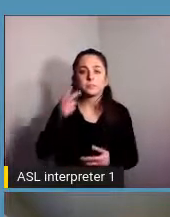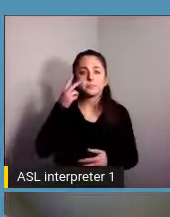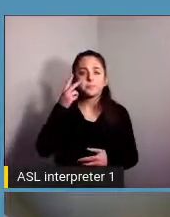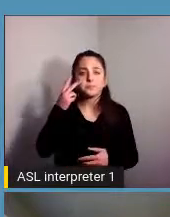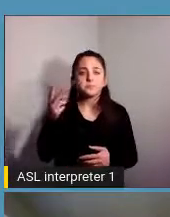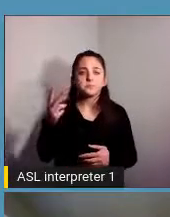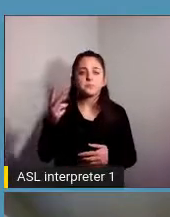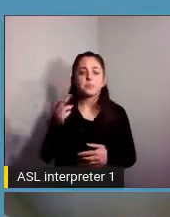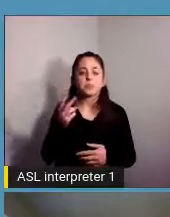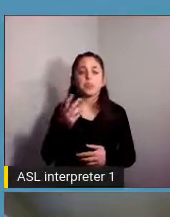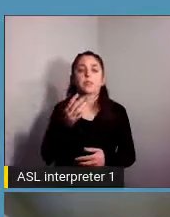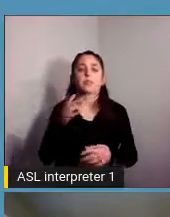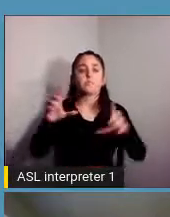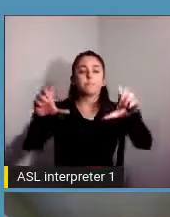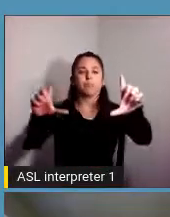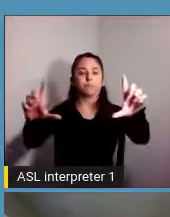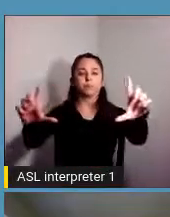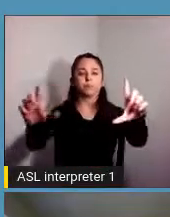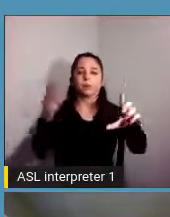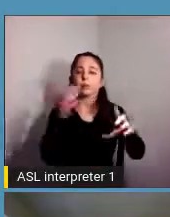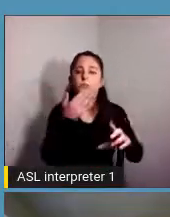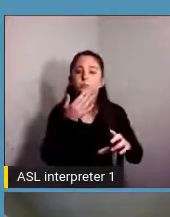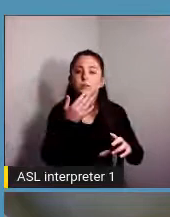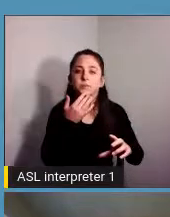color on it.